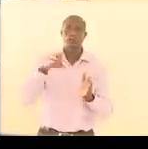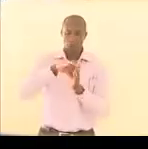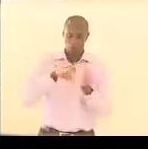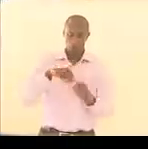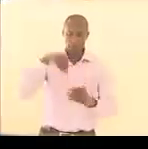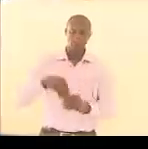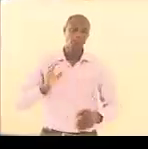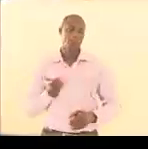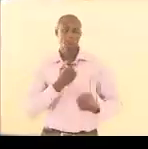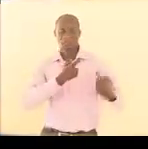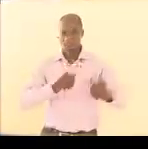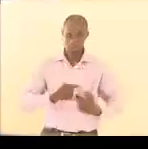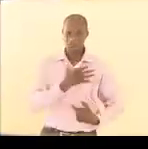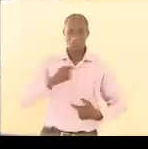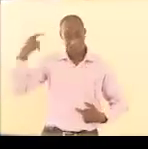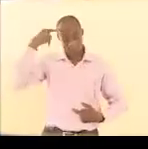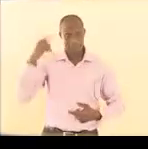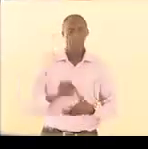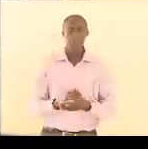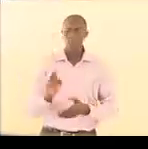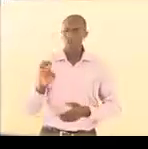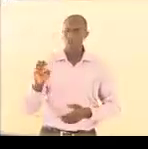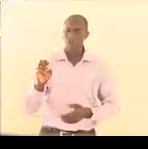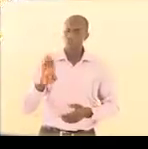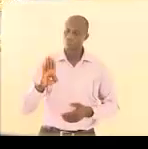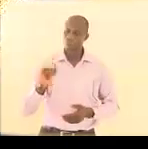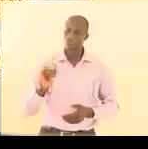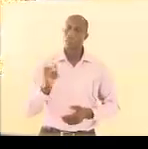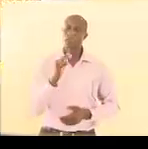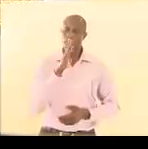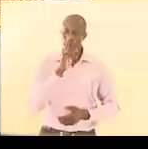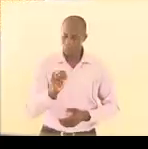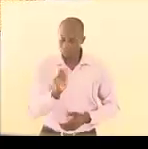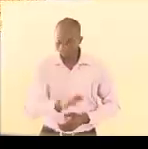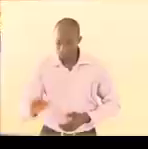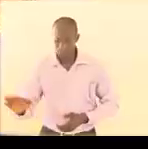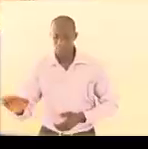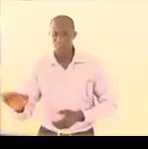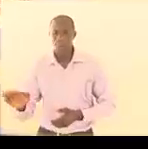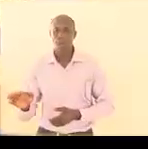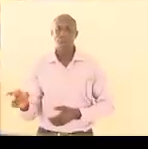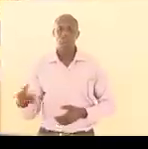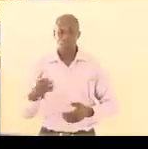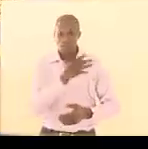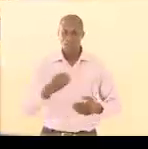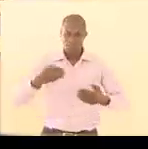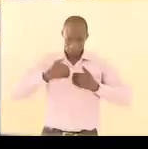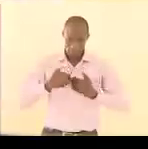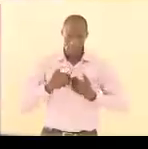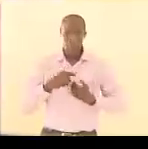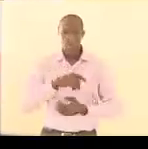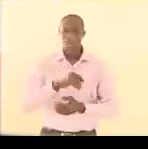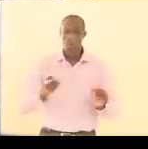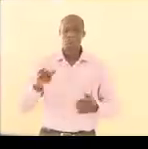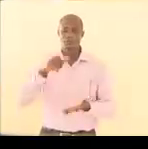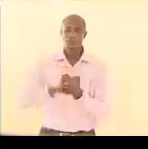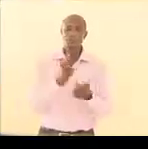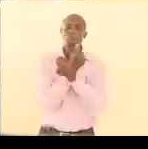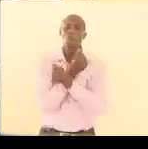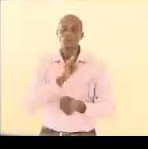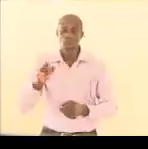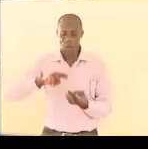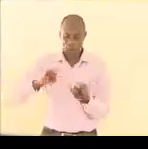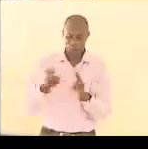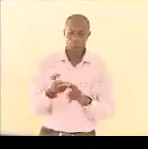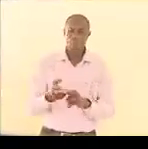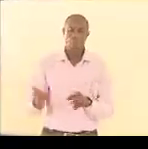his commandments in our hearts and in our minds. So by being his children and having that loving relationship with